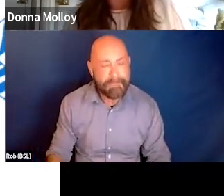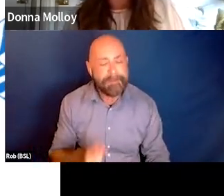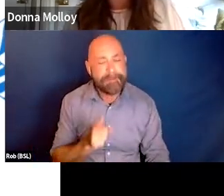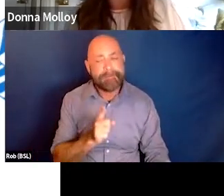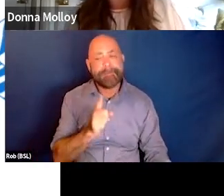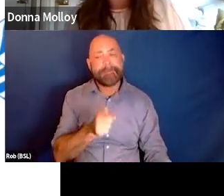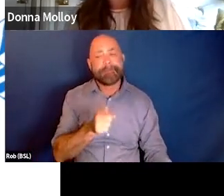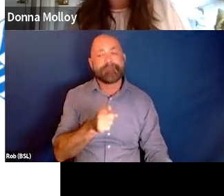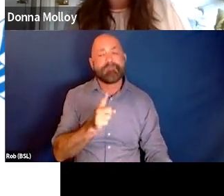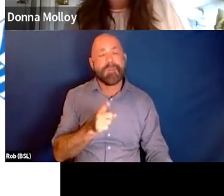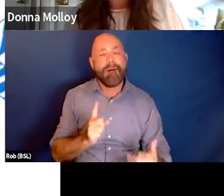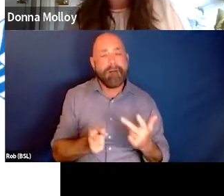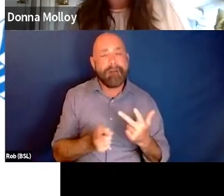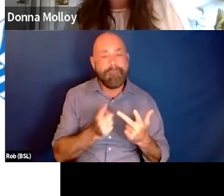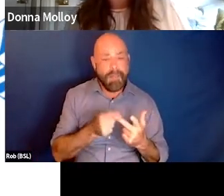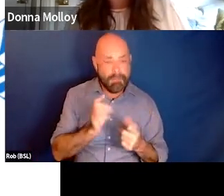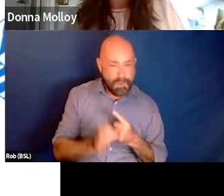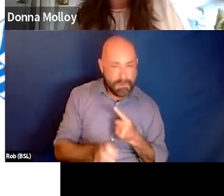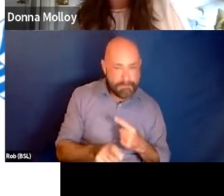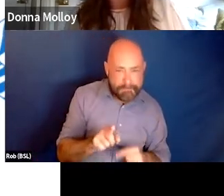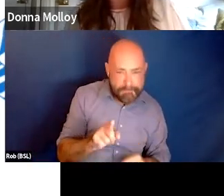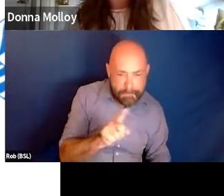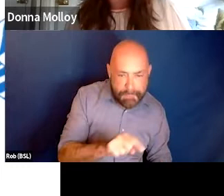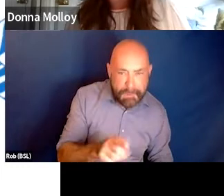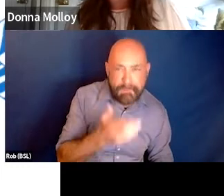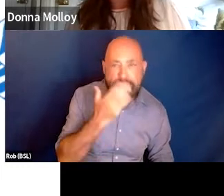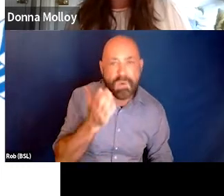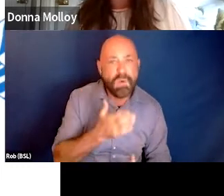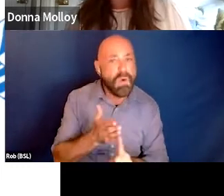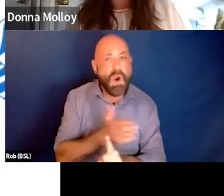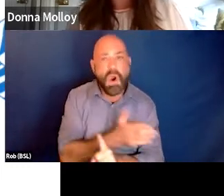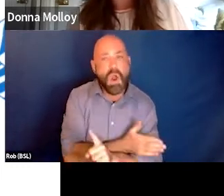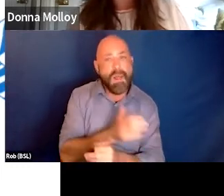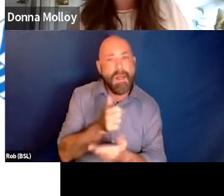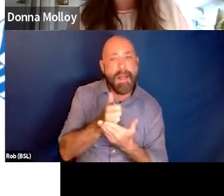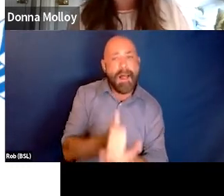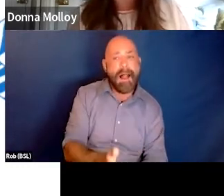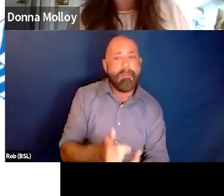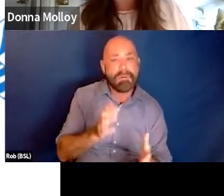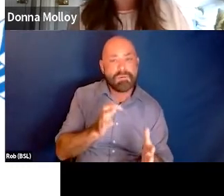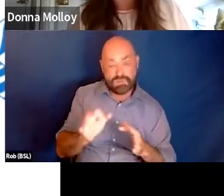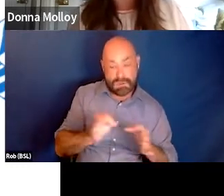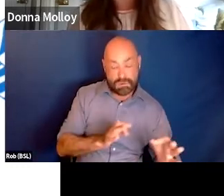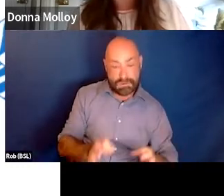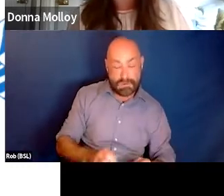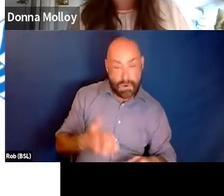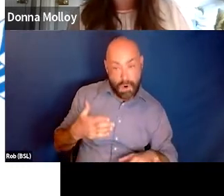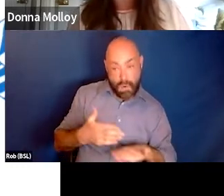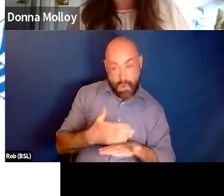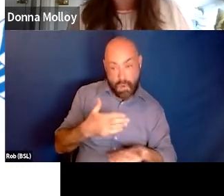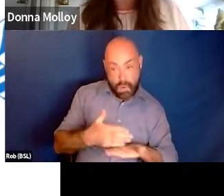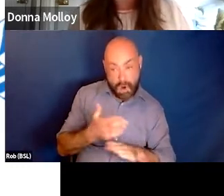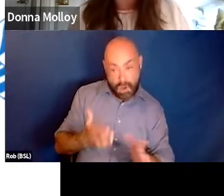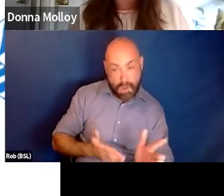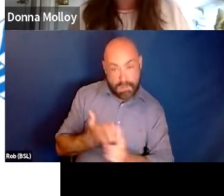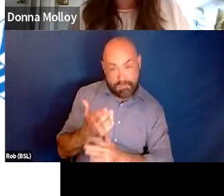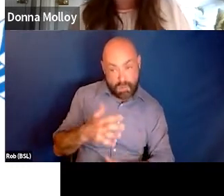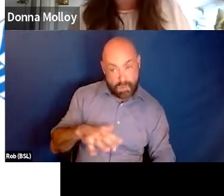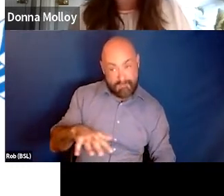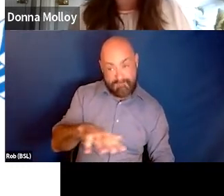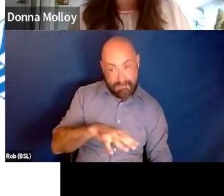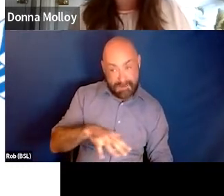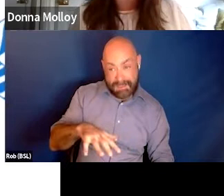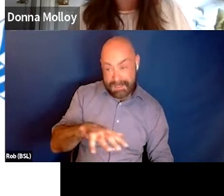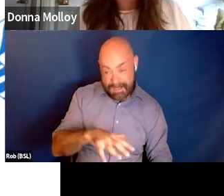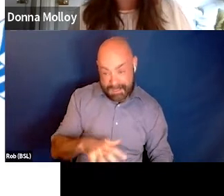where there isn't an existing early help strategy in place, working through the Family Hubs development process has been harder and